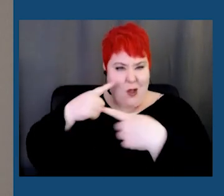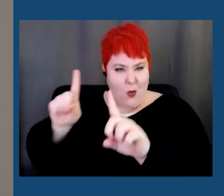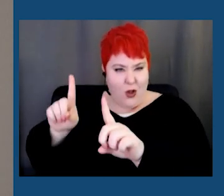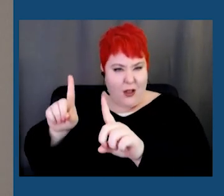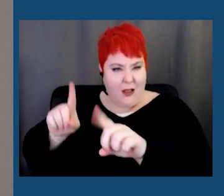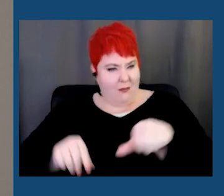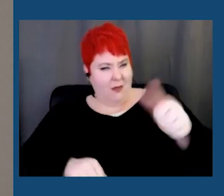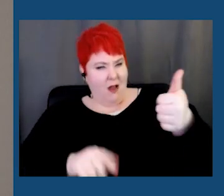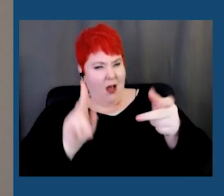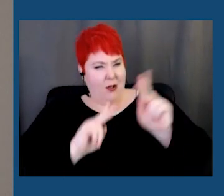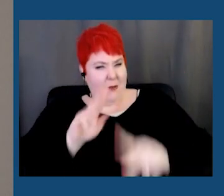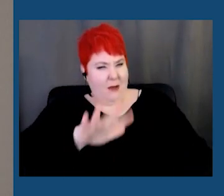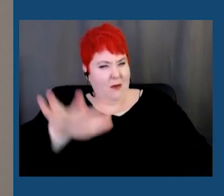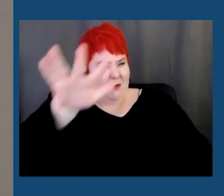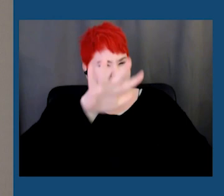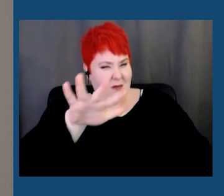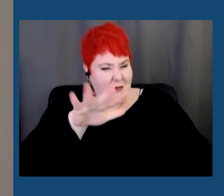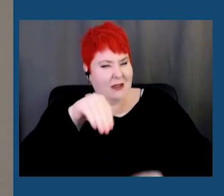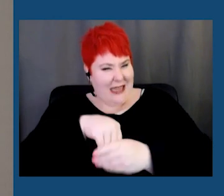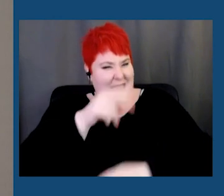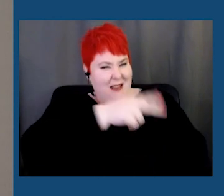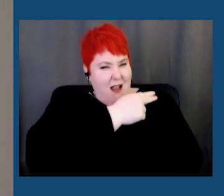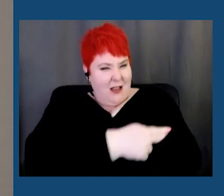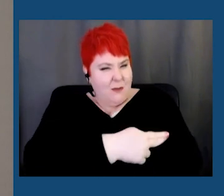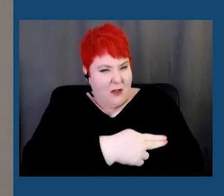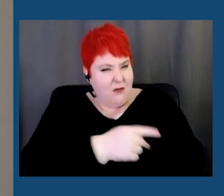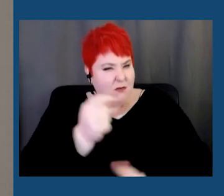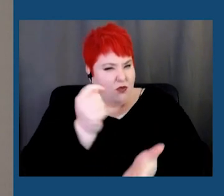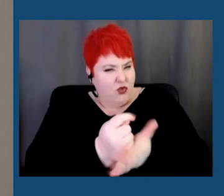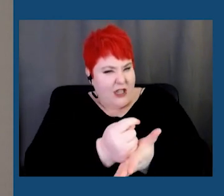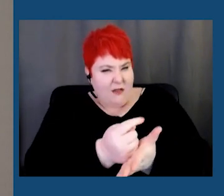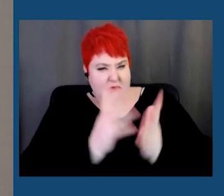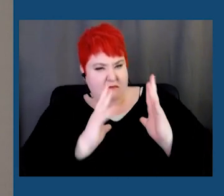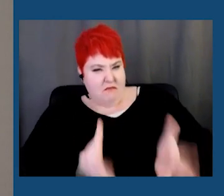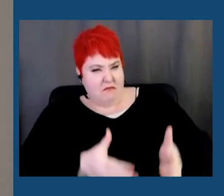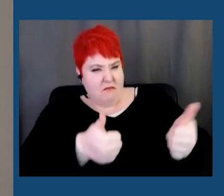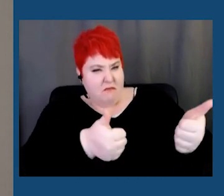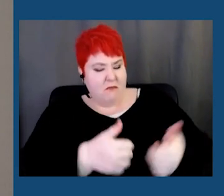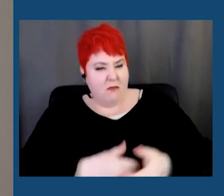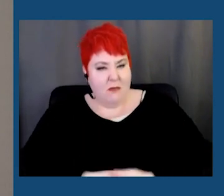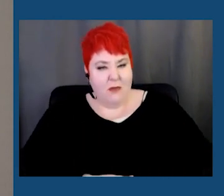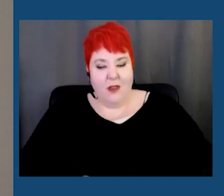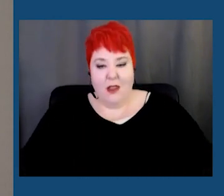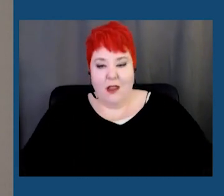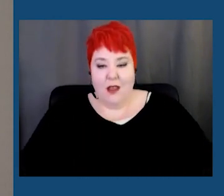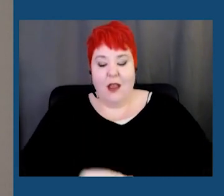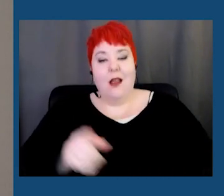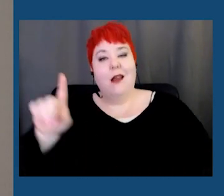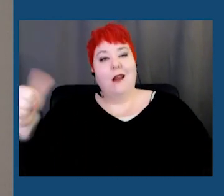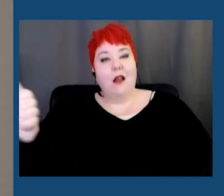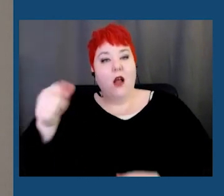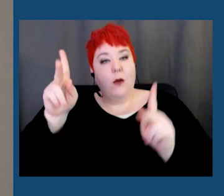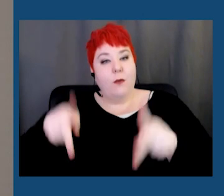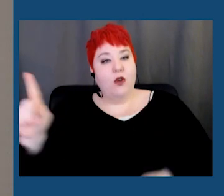treated. Later, a nurse approached the woman's bed and transported her outside the room.